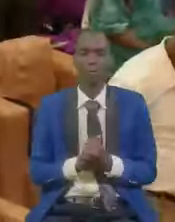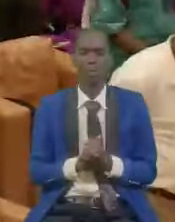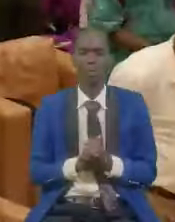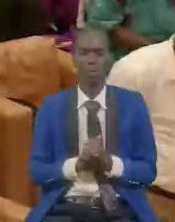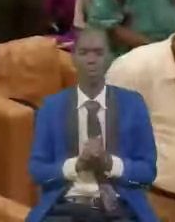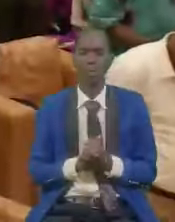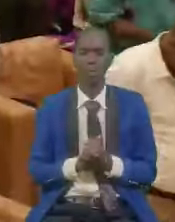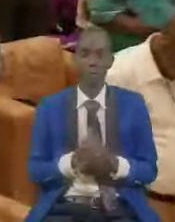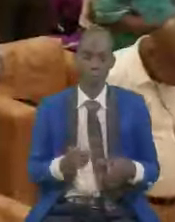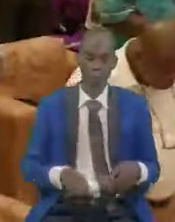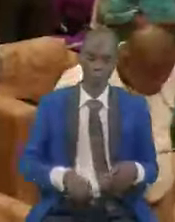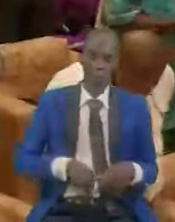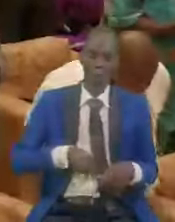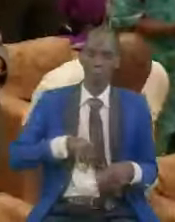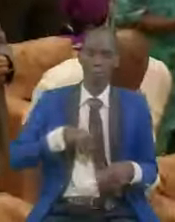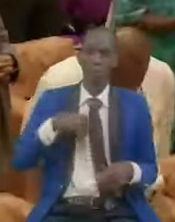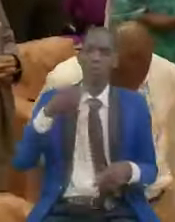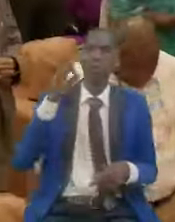proud preachers